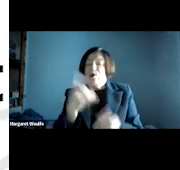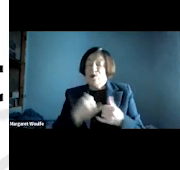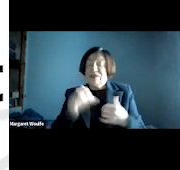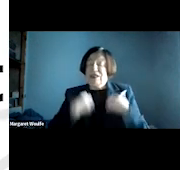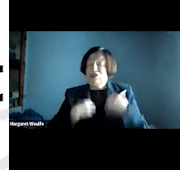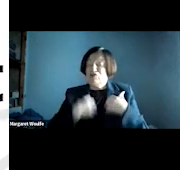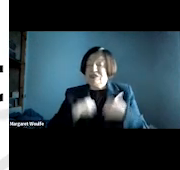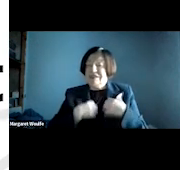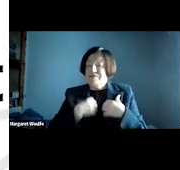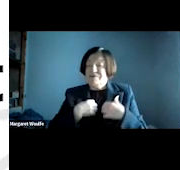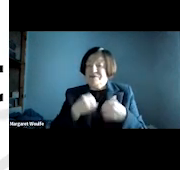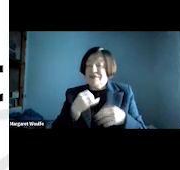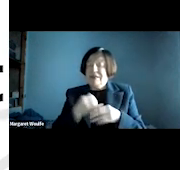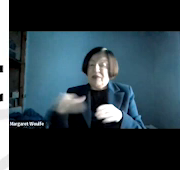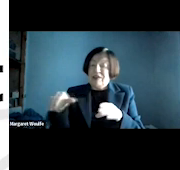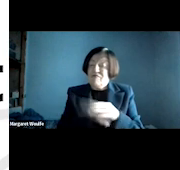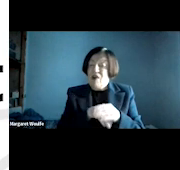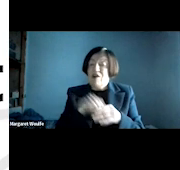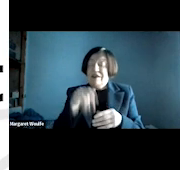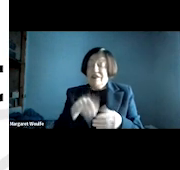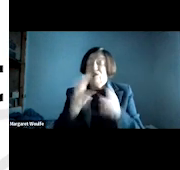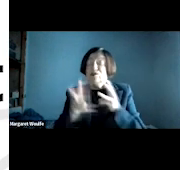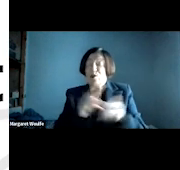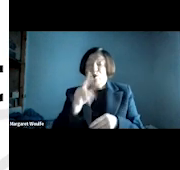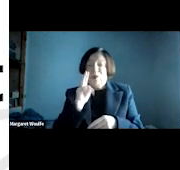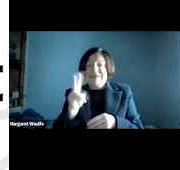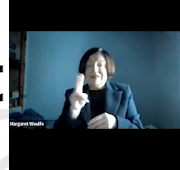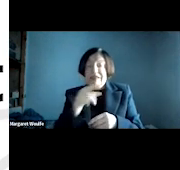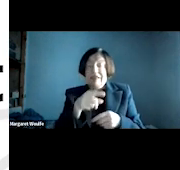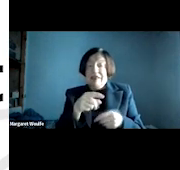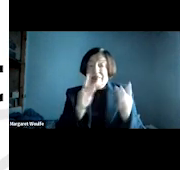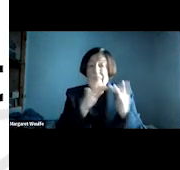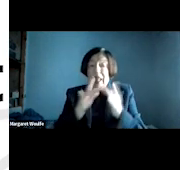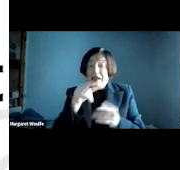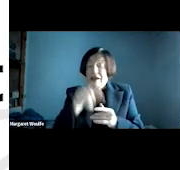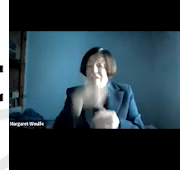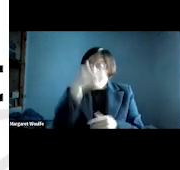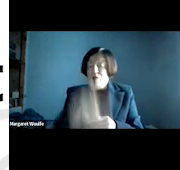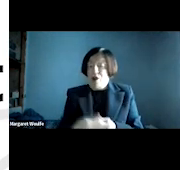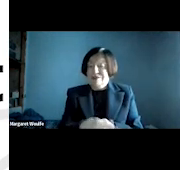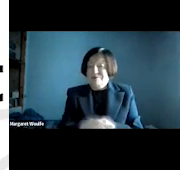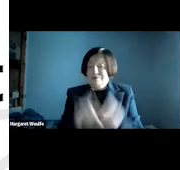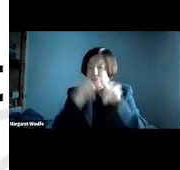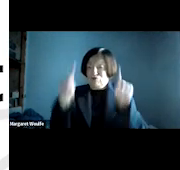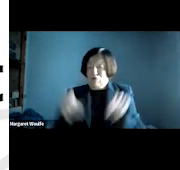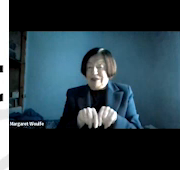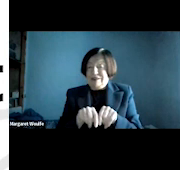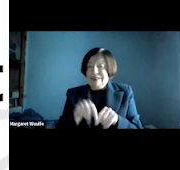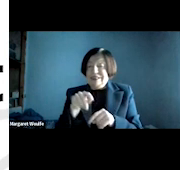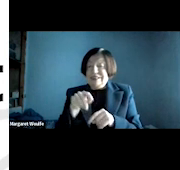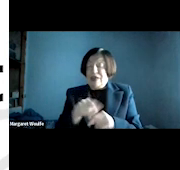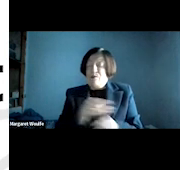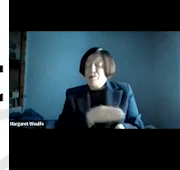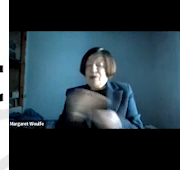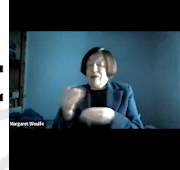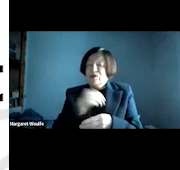interested in participating in this piece of work, you'll see the link there in front of you. That will take you